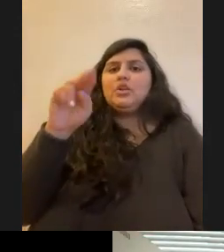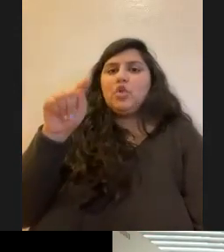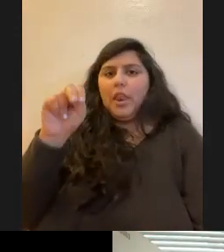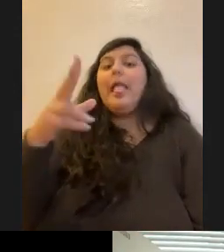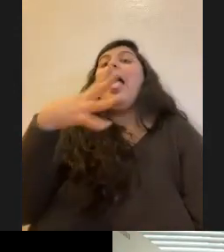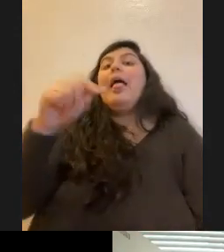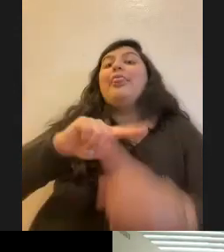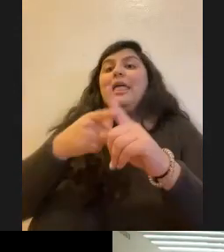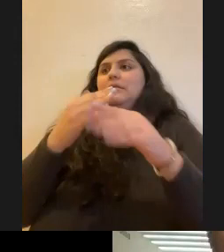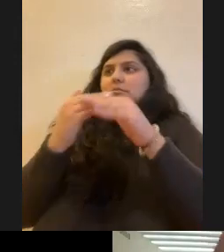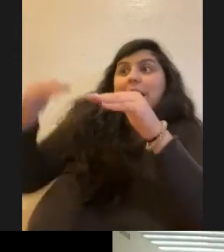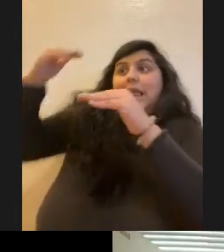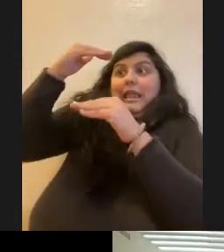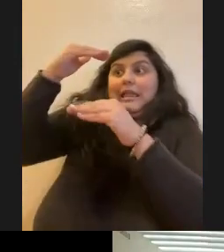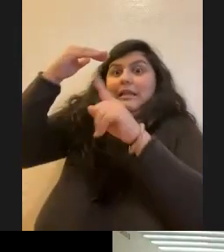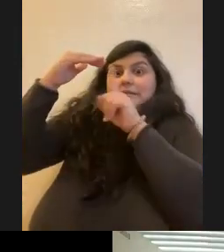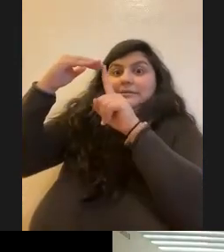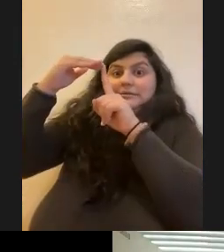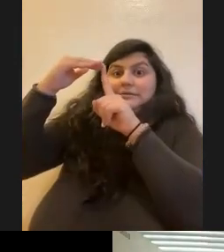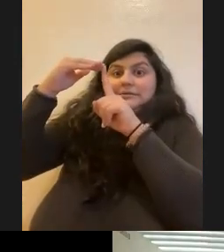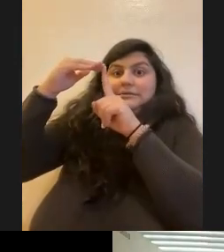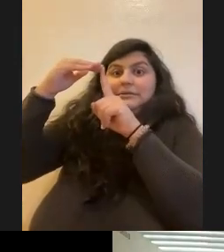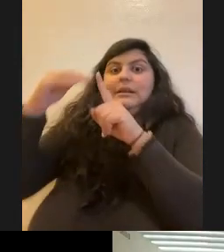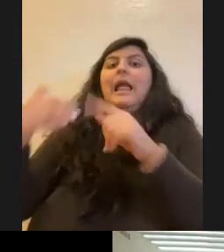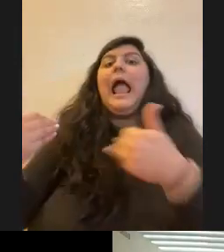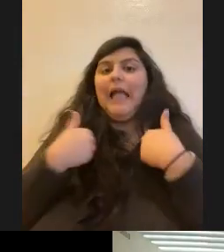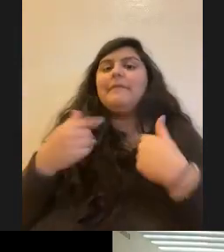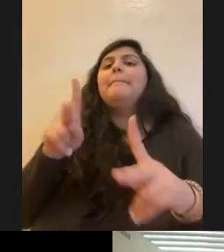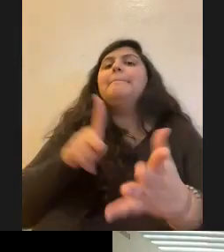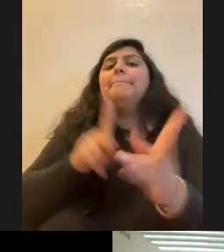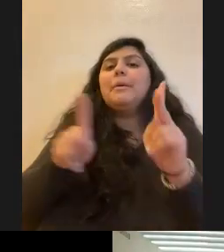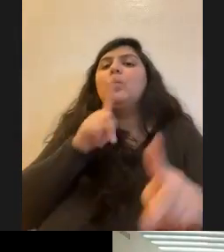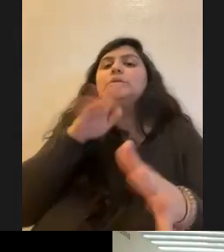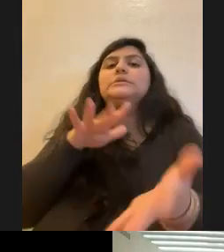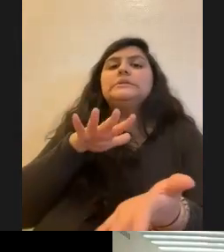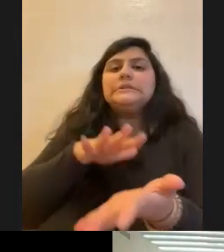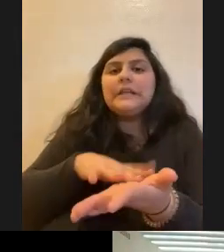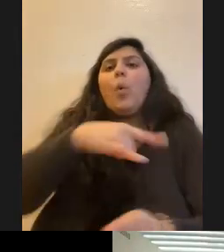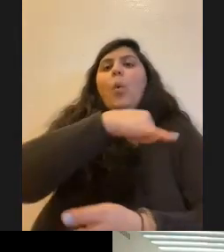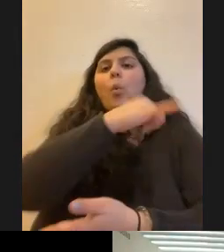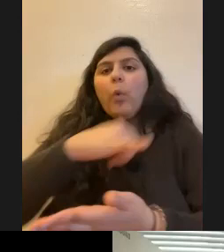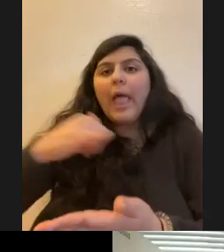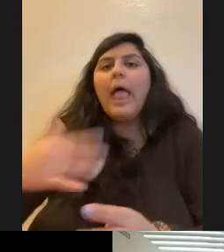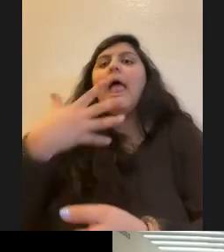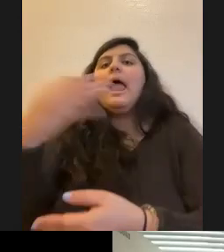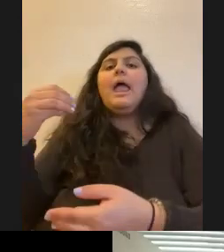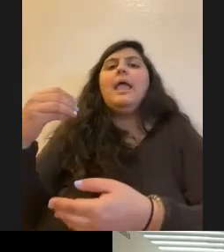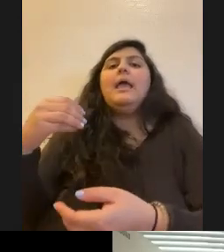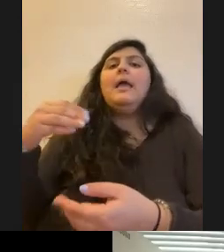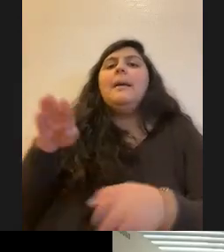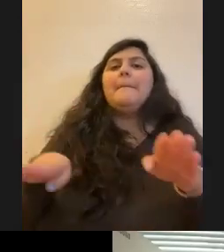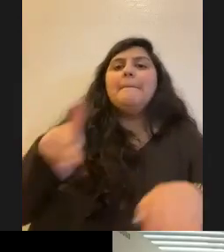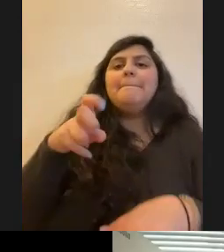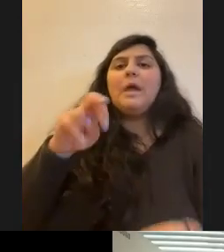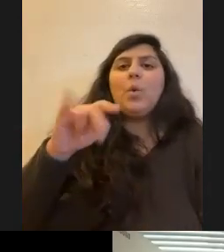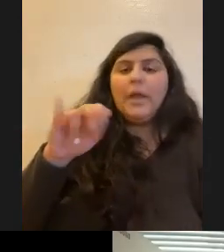And then on the higher trophic level than us, we have the penguins and the whale people. That's typically what